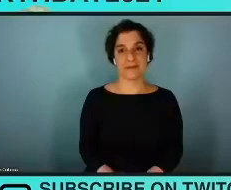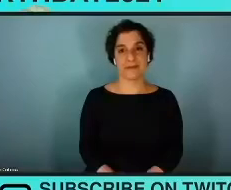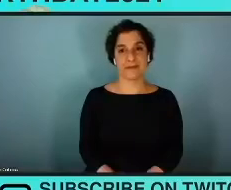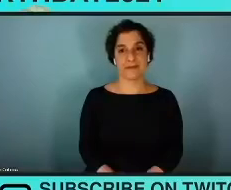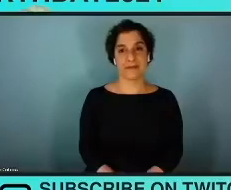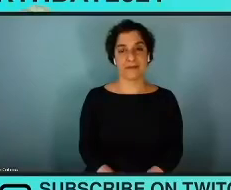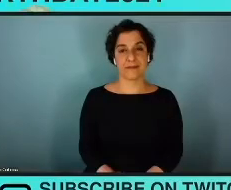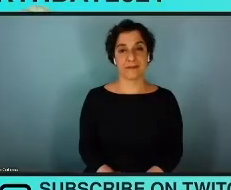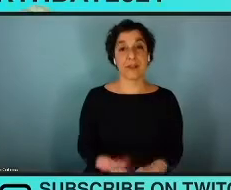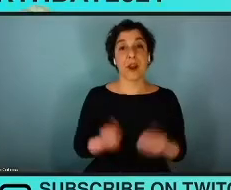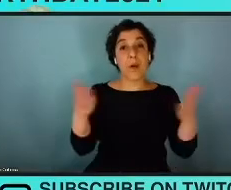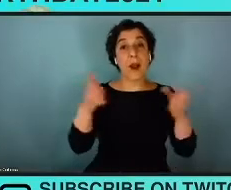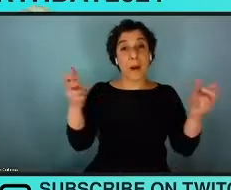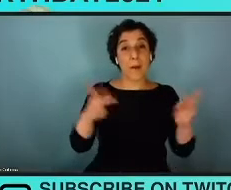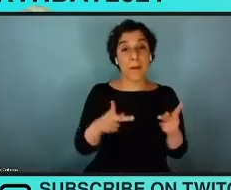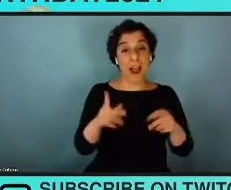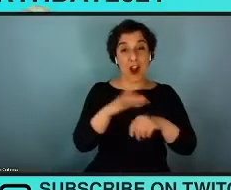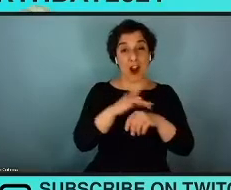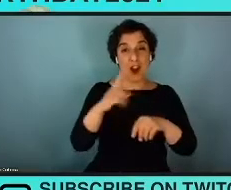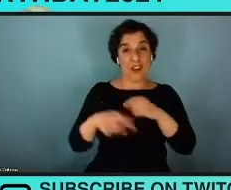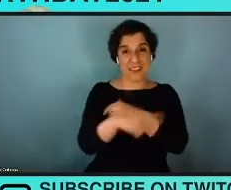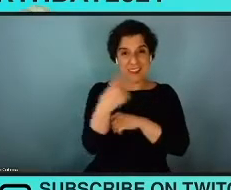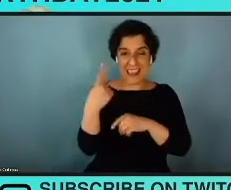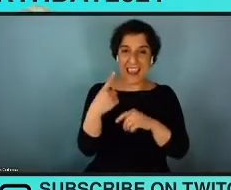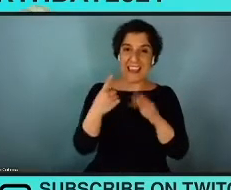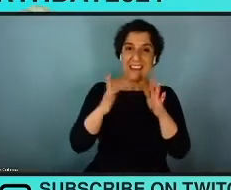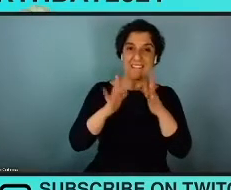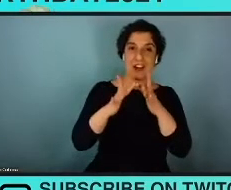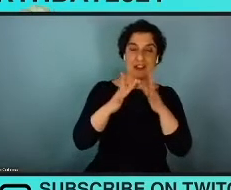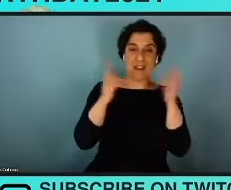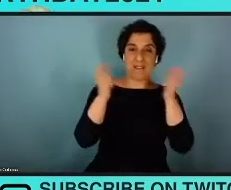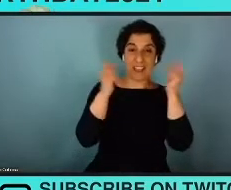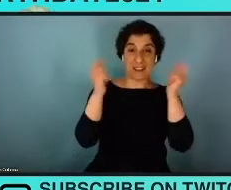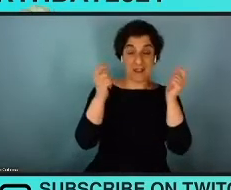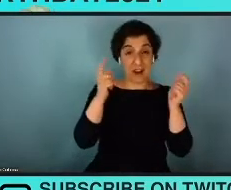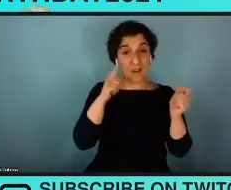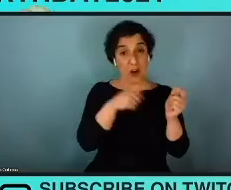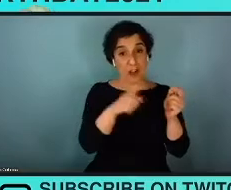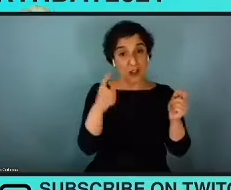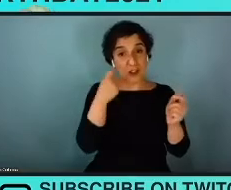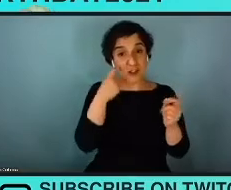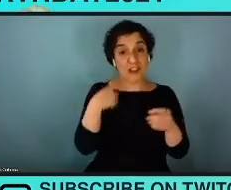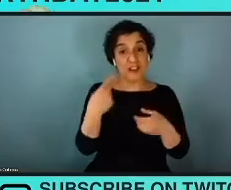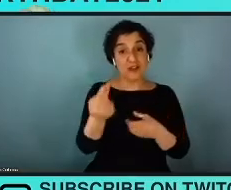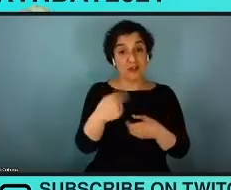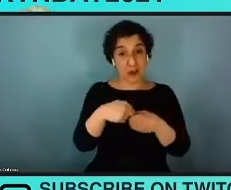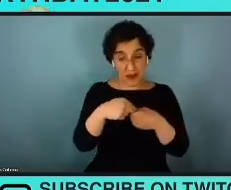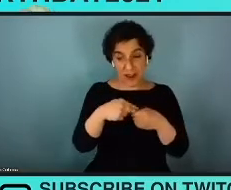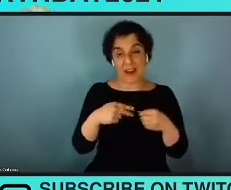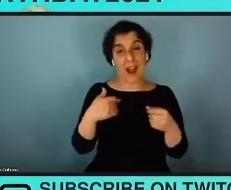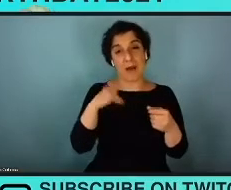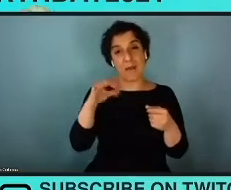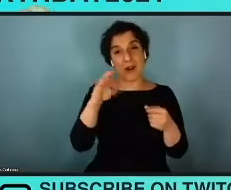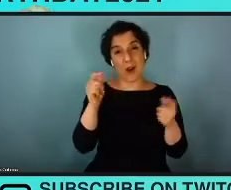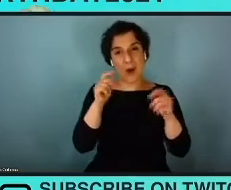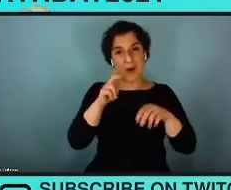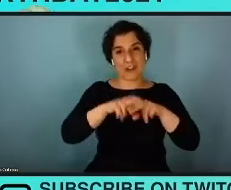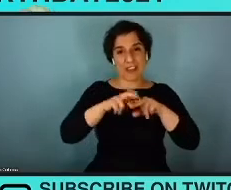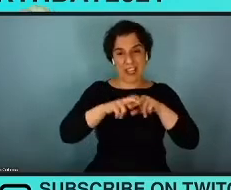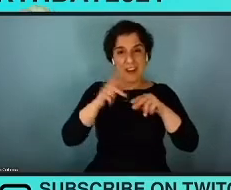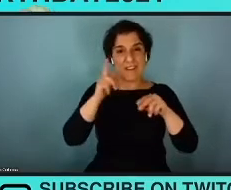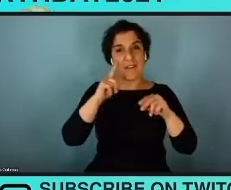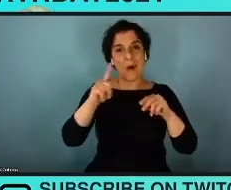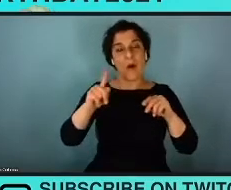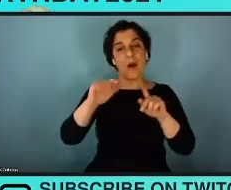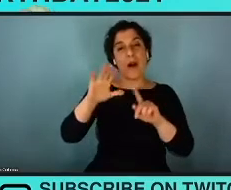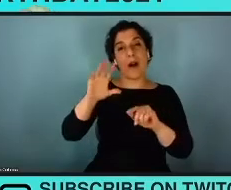to the Earth Day Virtual Stage and Festival. For those of you just tuning in, my name is Ingrid Paredes, and I am the co-chair of March for Science New York City, and also a PhD